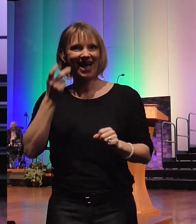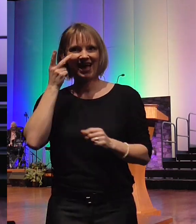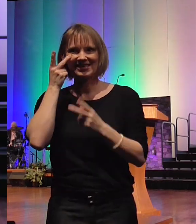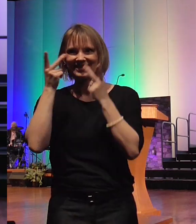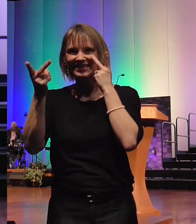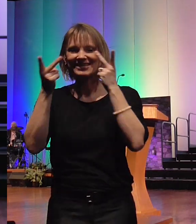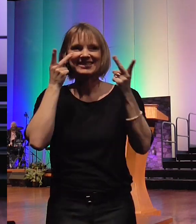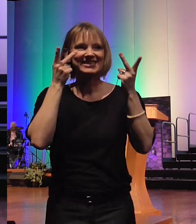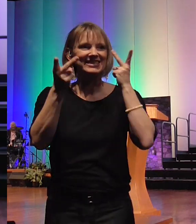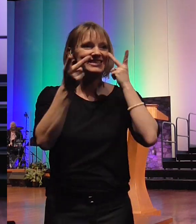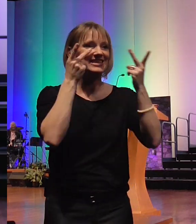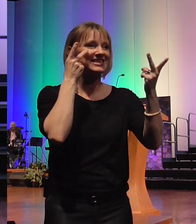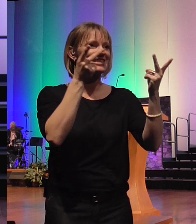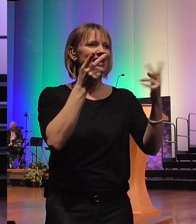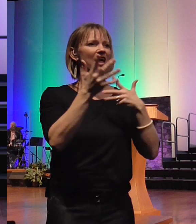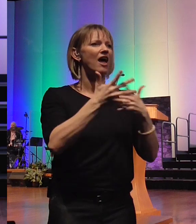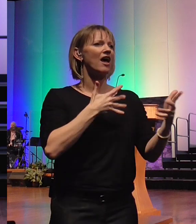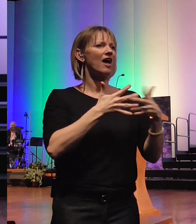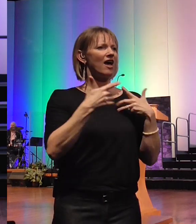through the